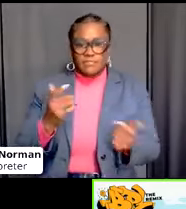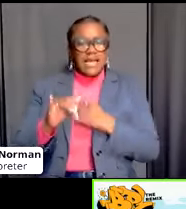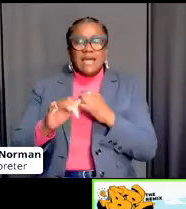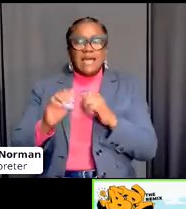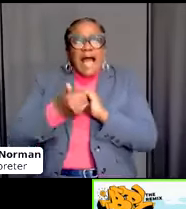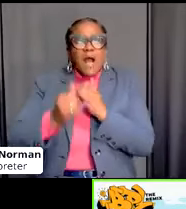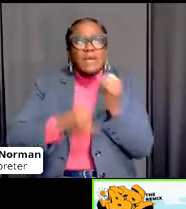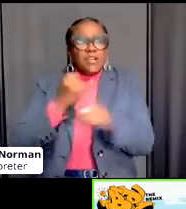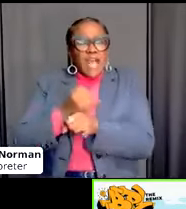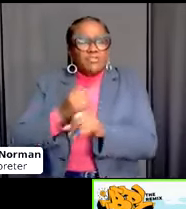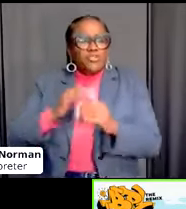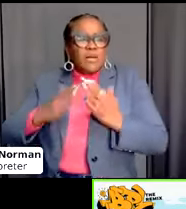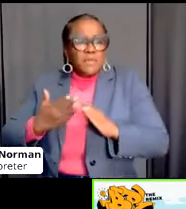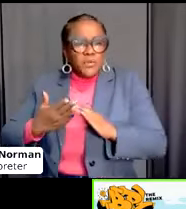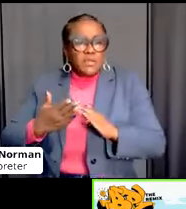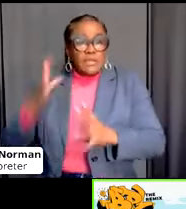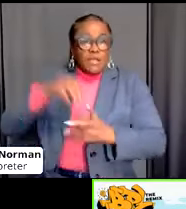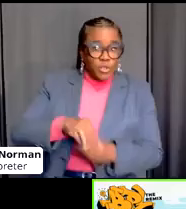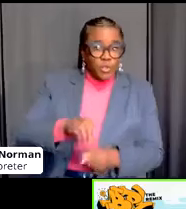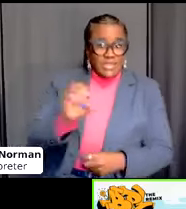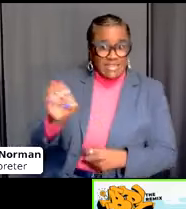community, including the East Africa